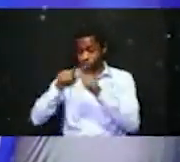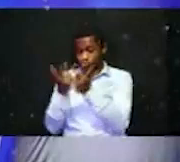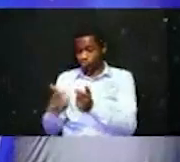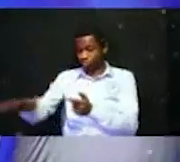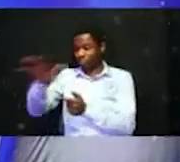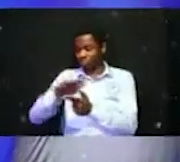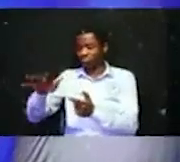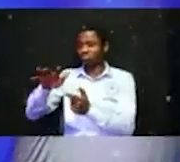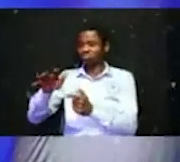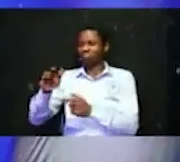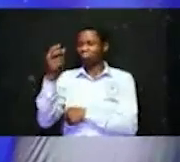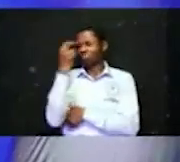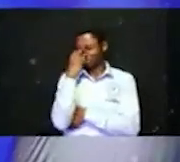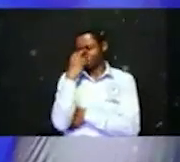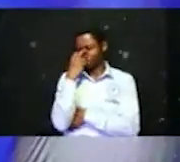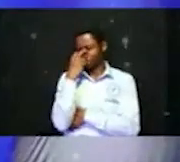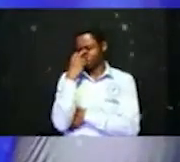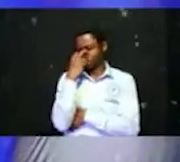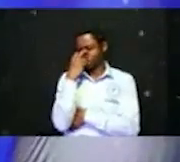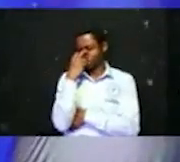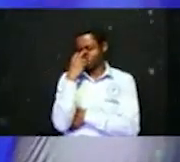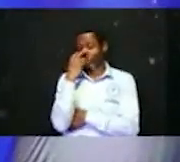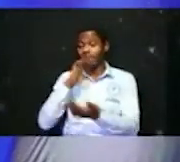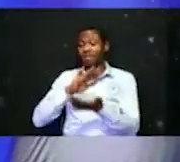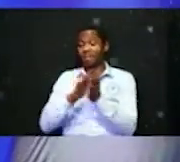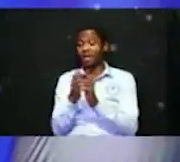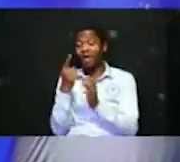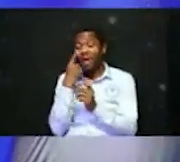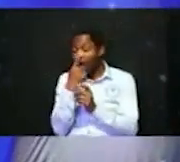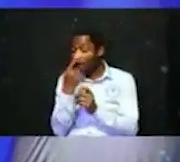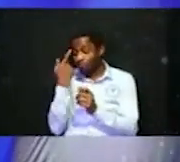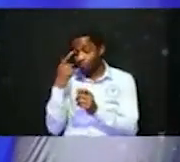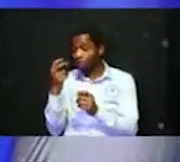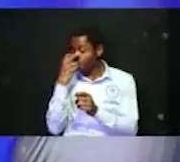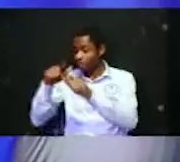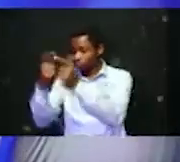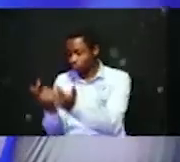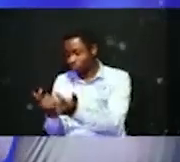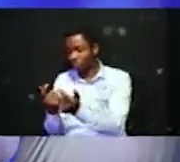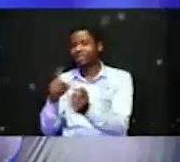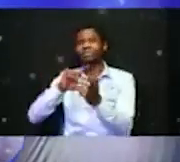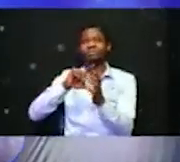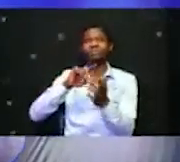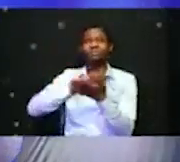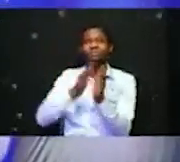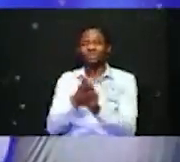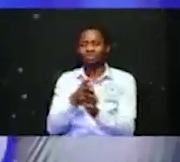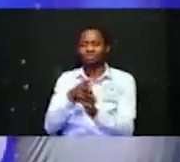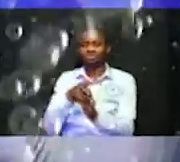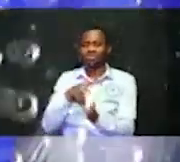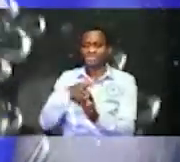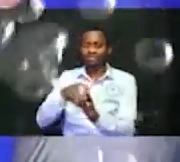the lame. Me ye enua ema onifreni na me ye enang enso ema empache. So when the young men see